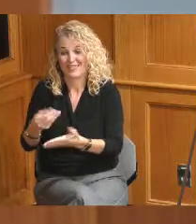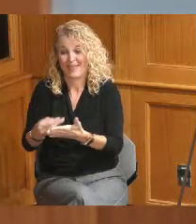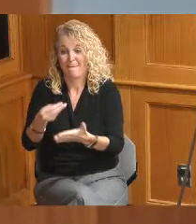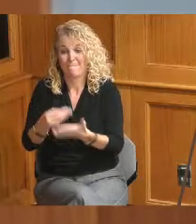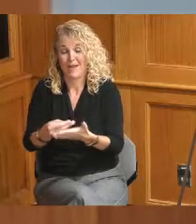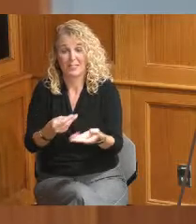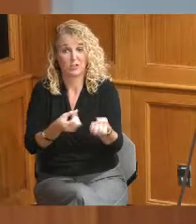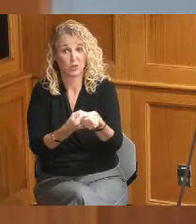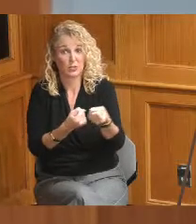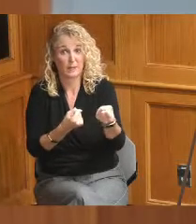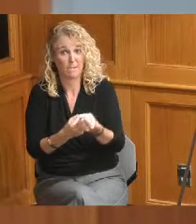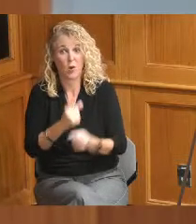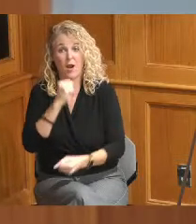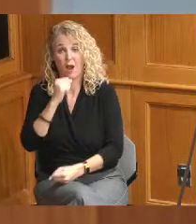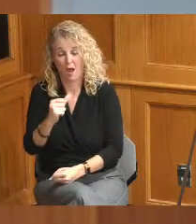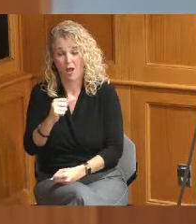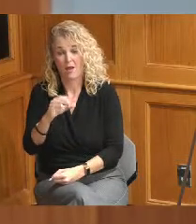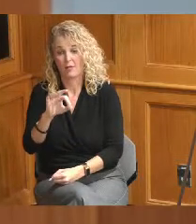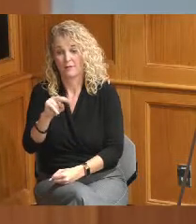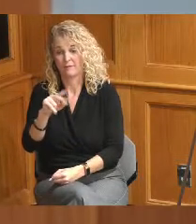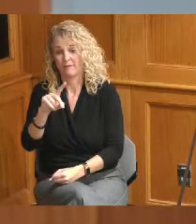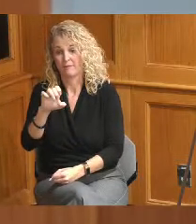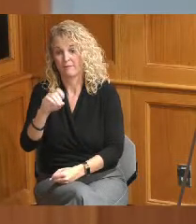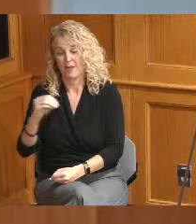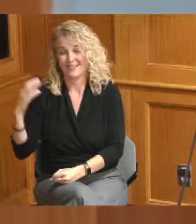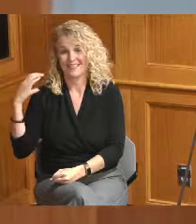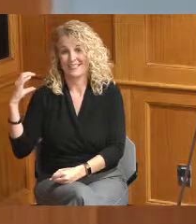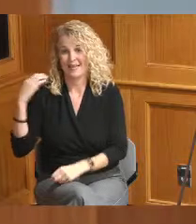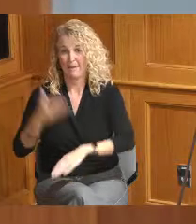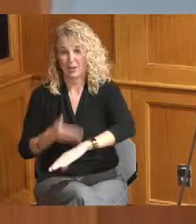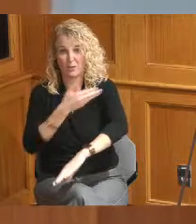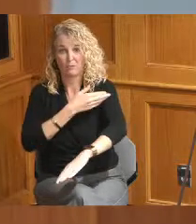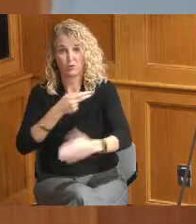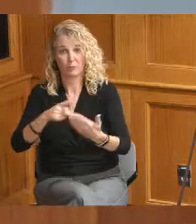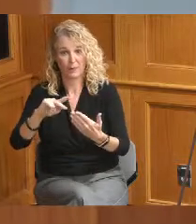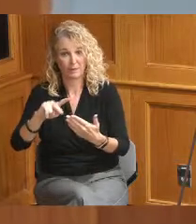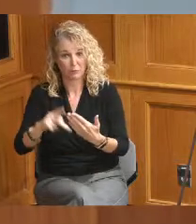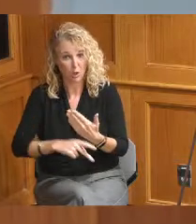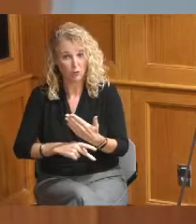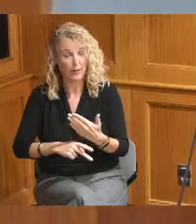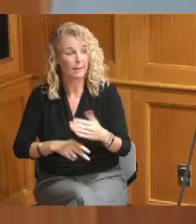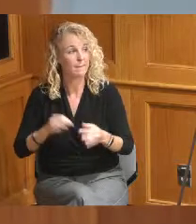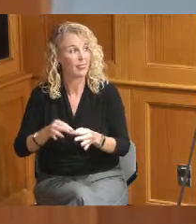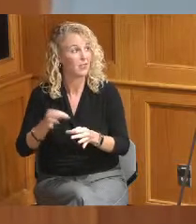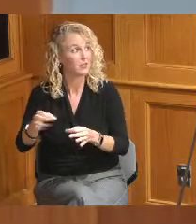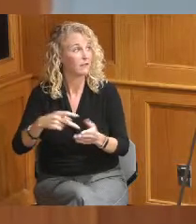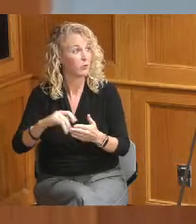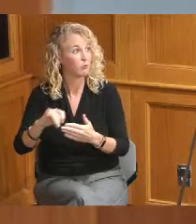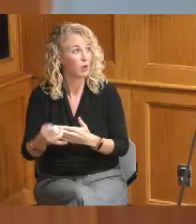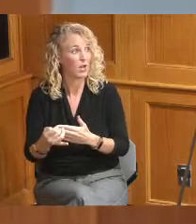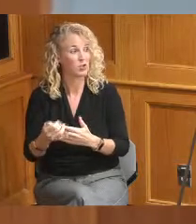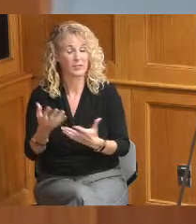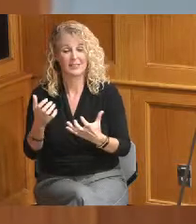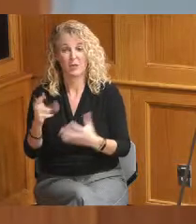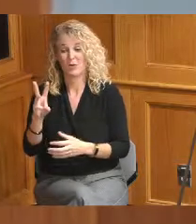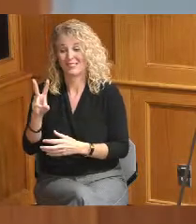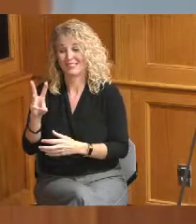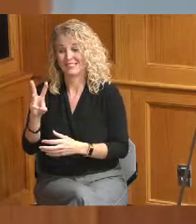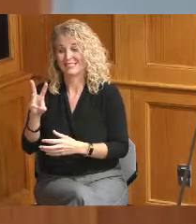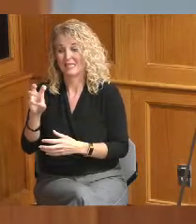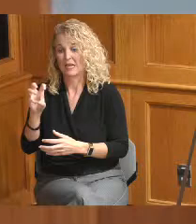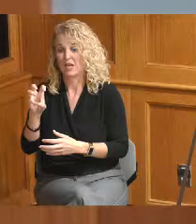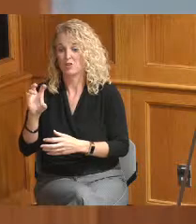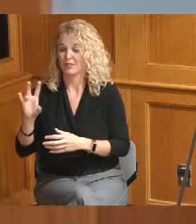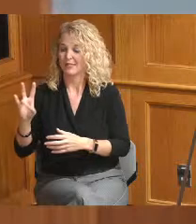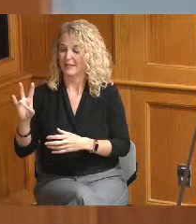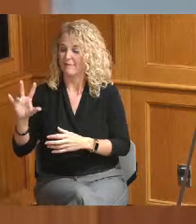fund the unfunded capital improvement program, the deferred projects. They're looking for $675